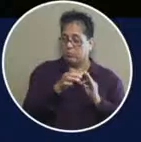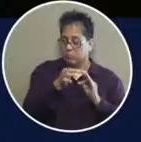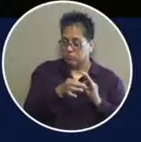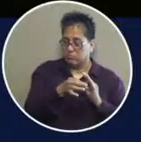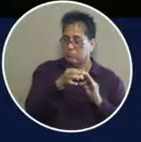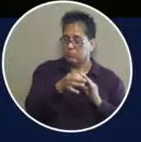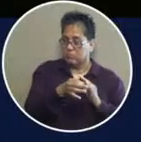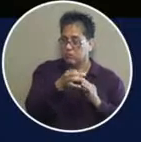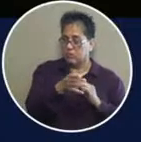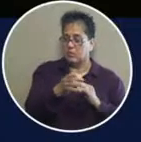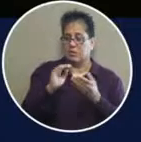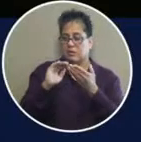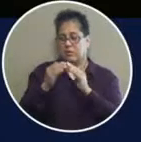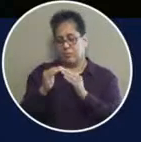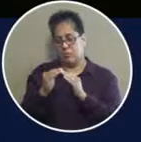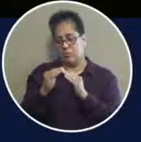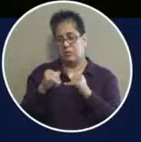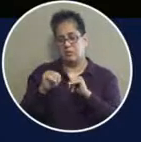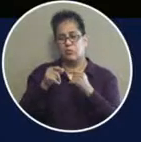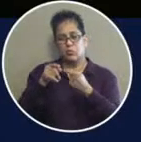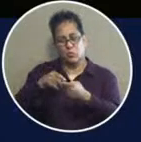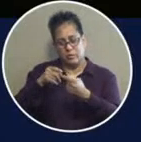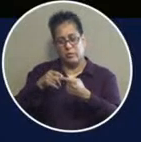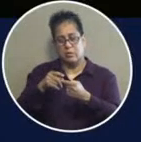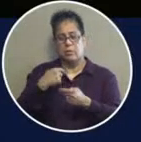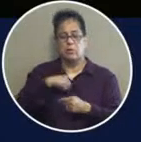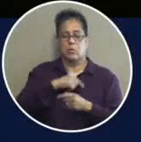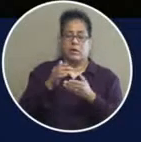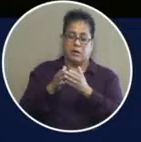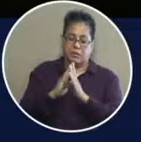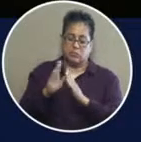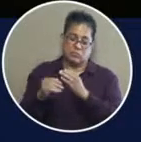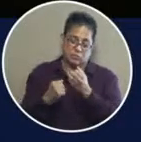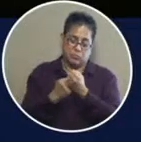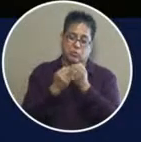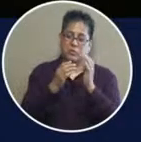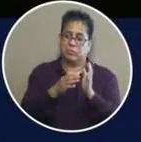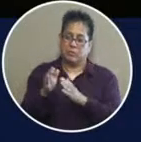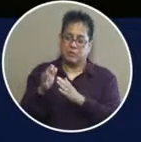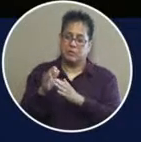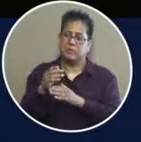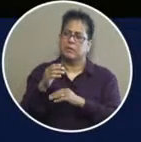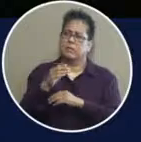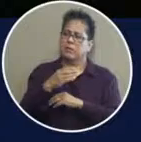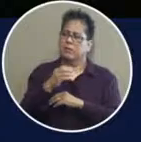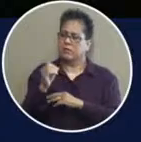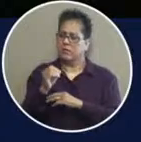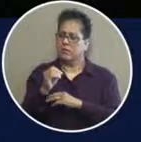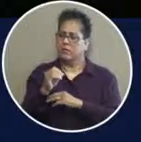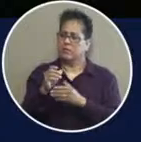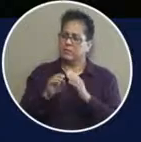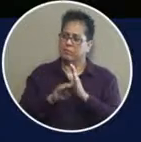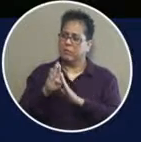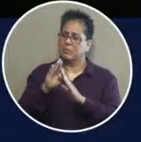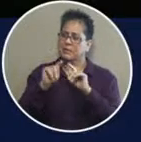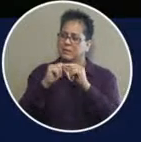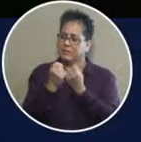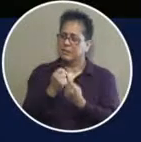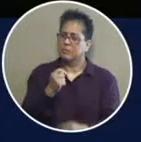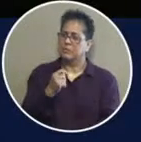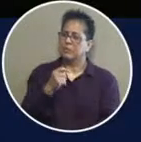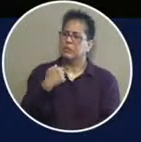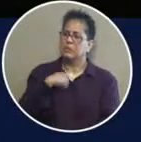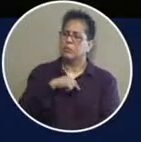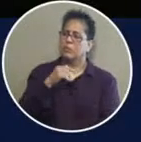neighbors continue to struggle unnecessarily. We invite you to support the plan presented by the Community and Human Development team, and we